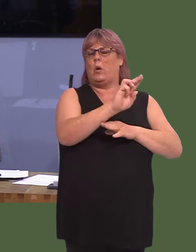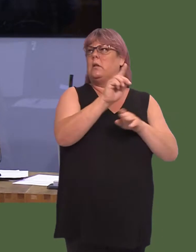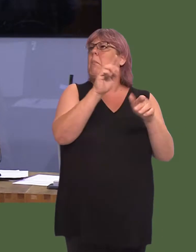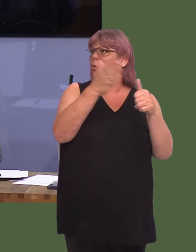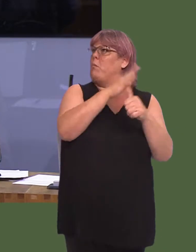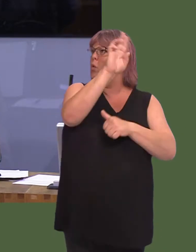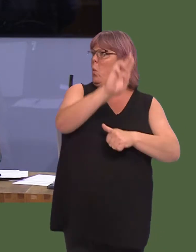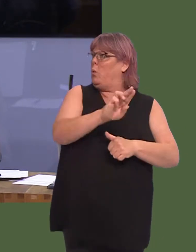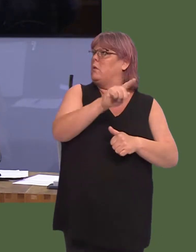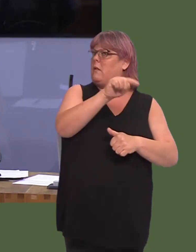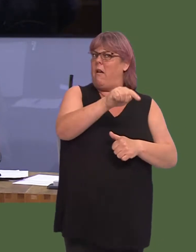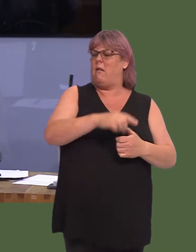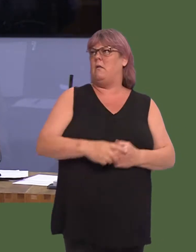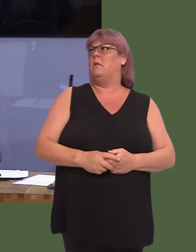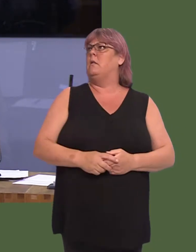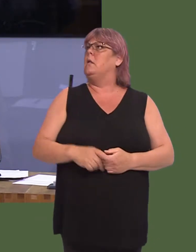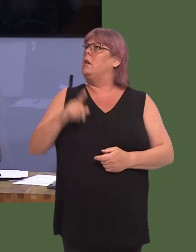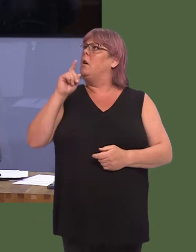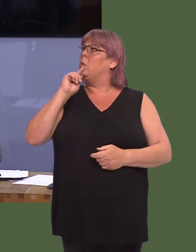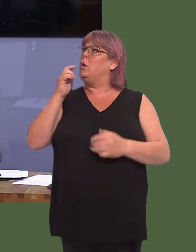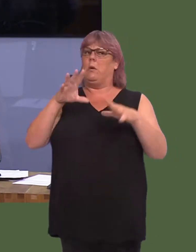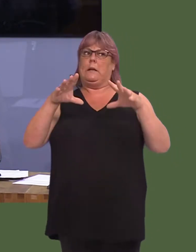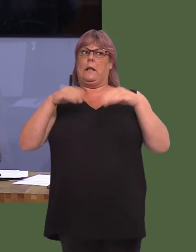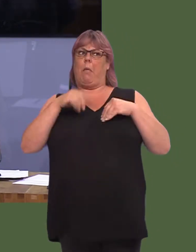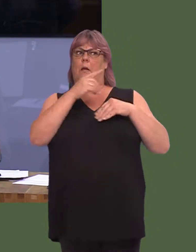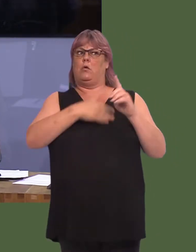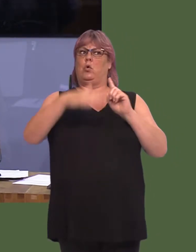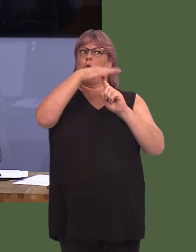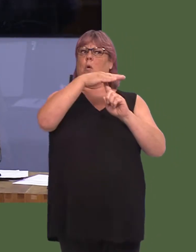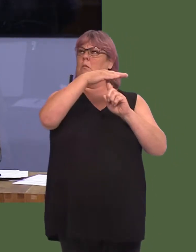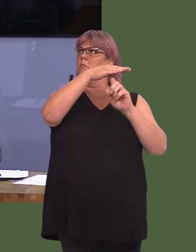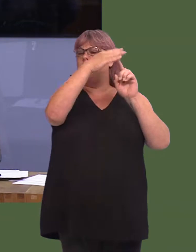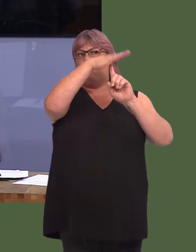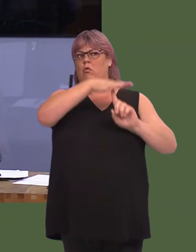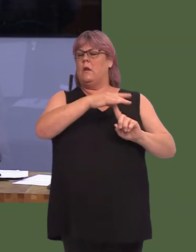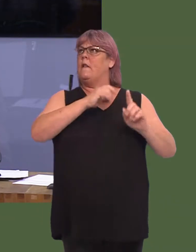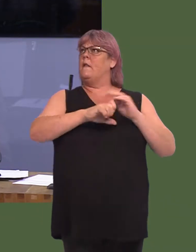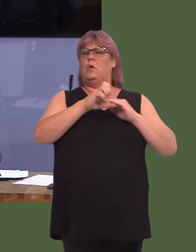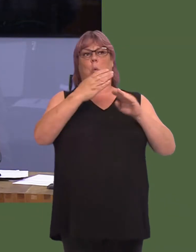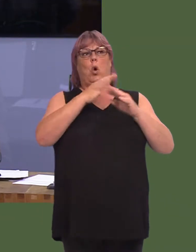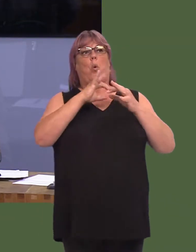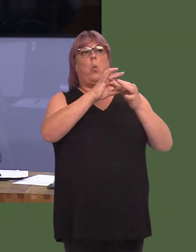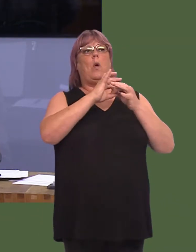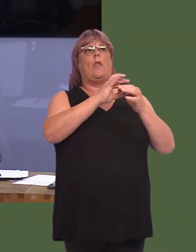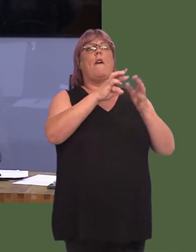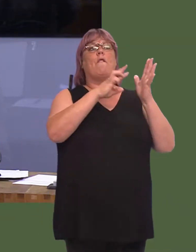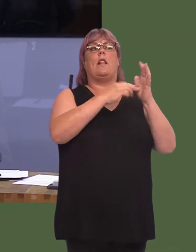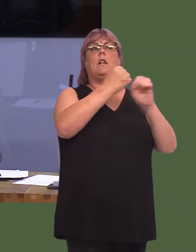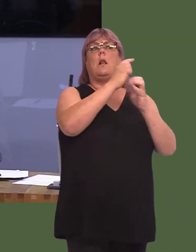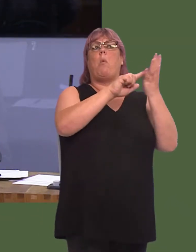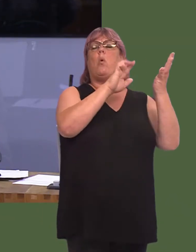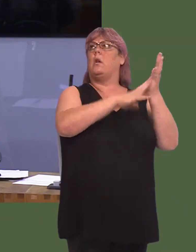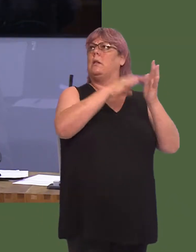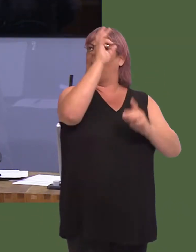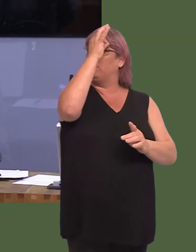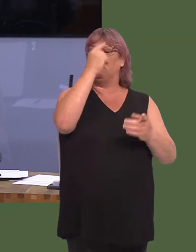several schools, primary schools, I might add? And will you identify this as a top priority for the Welsh Government and work with the Vale of Glamorgan Council